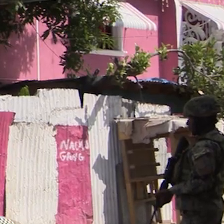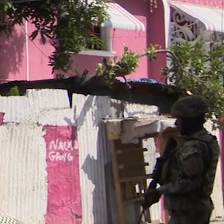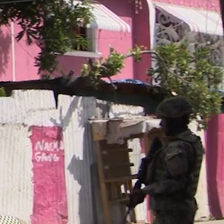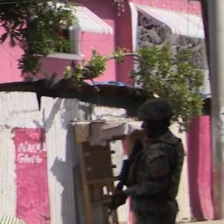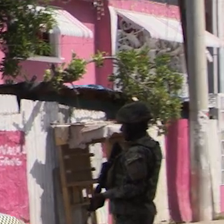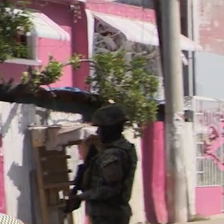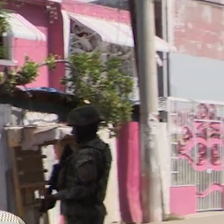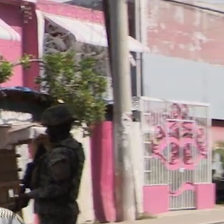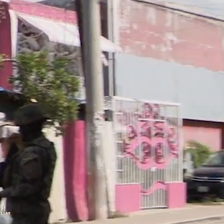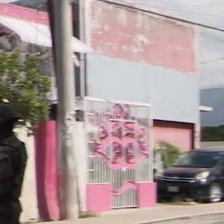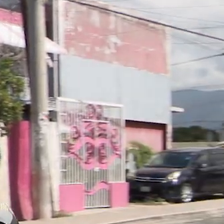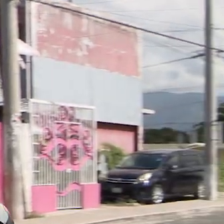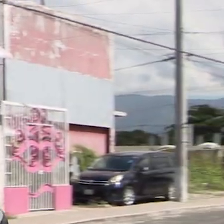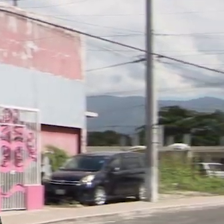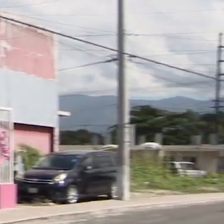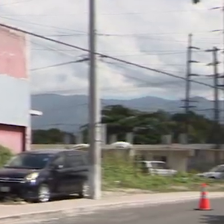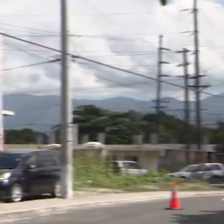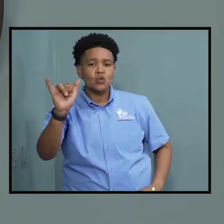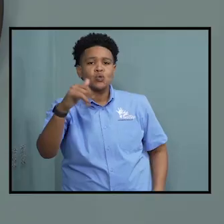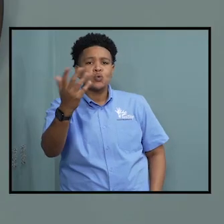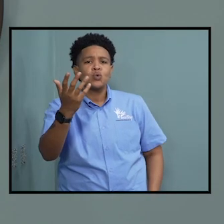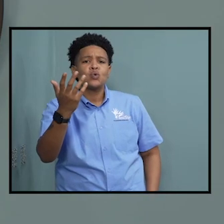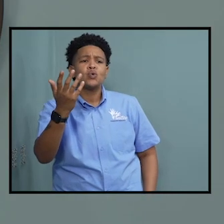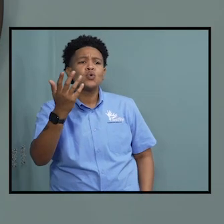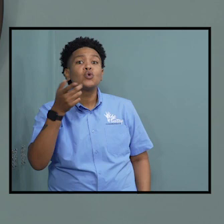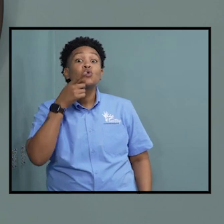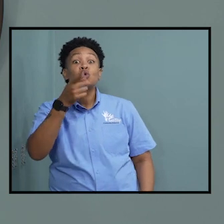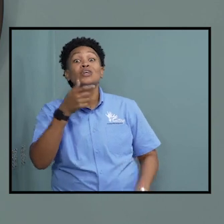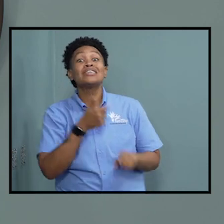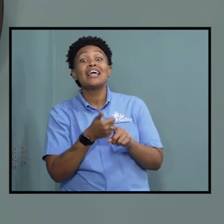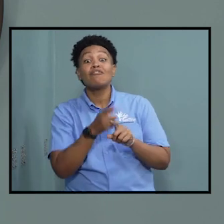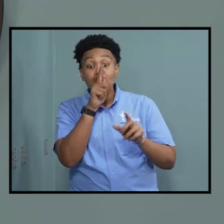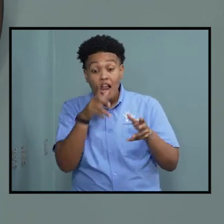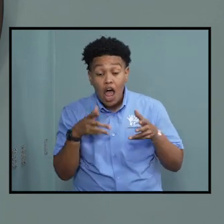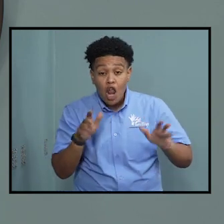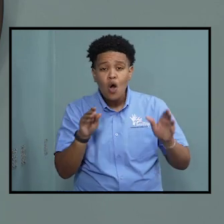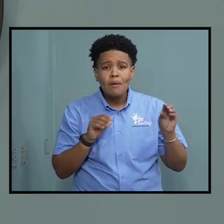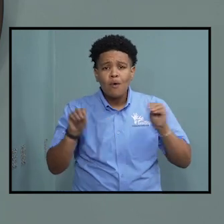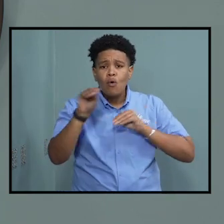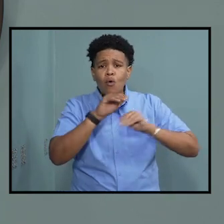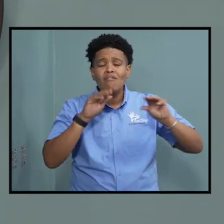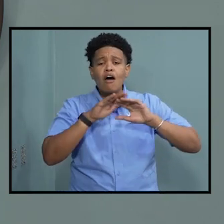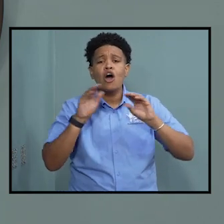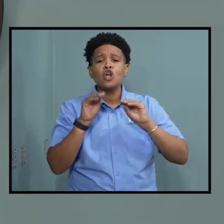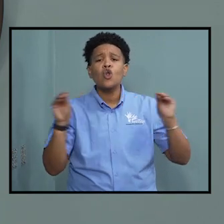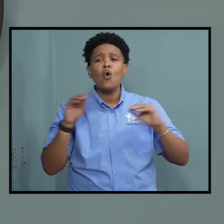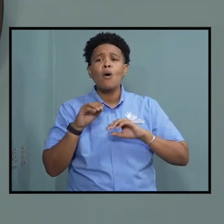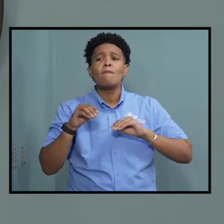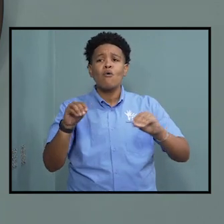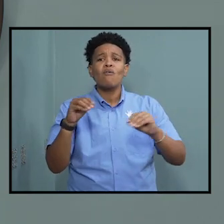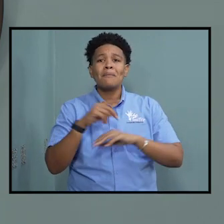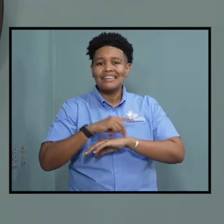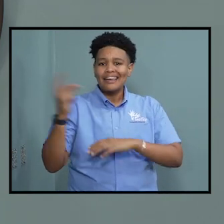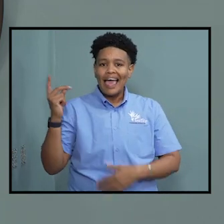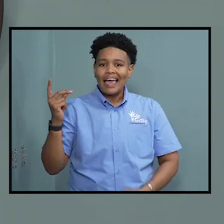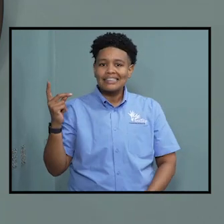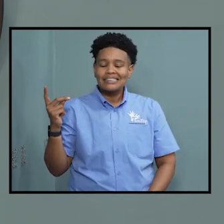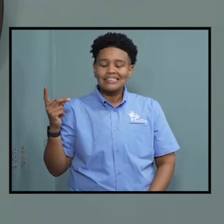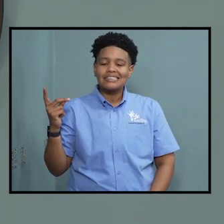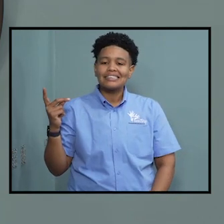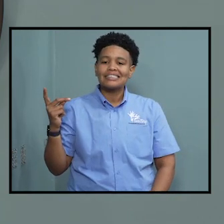ID ready to present to the police at checkpoints. Though you are permitted to move on the no movement days, it